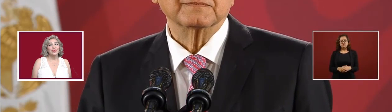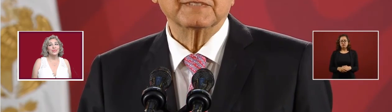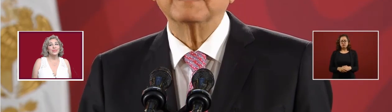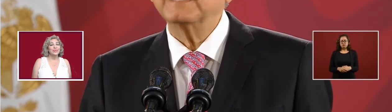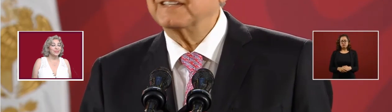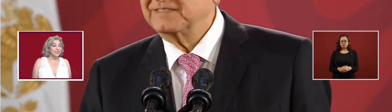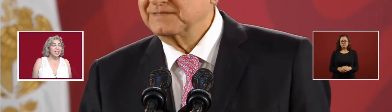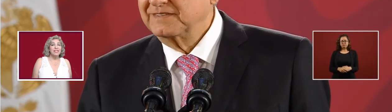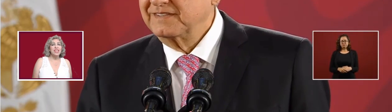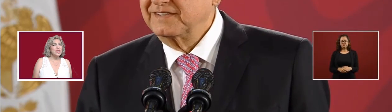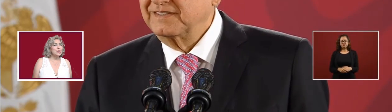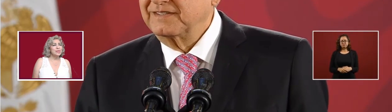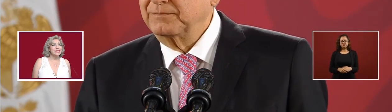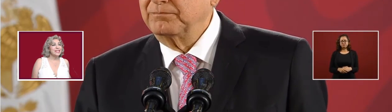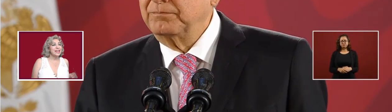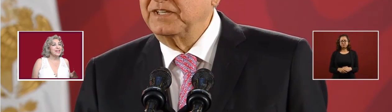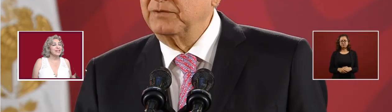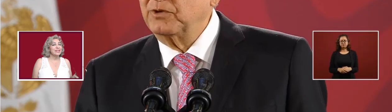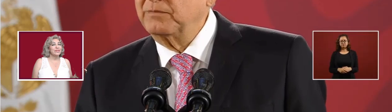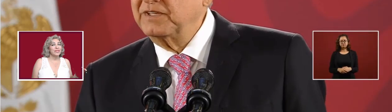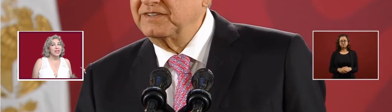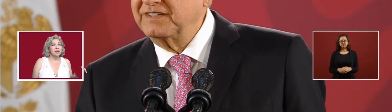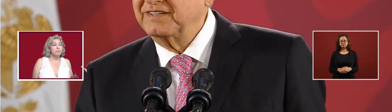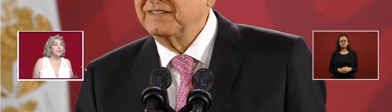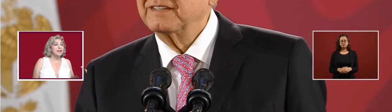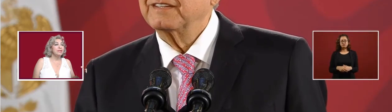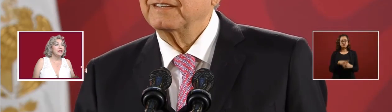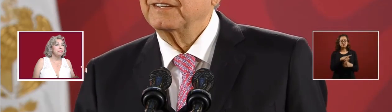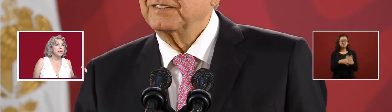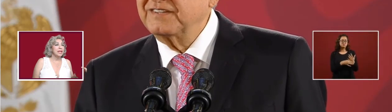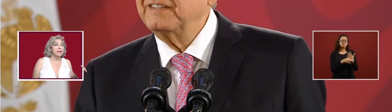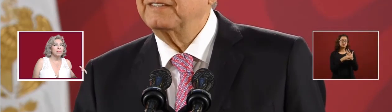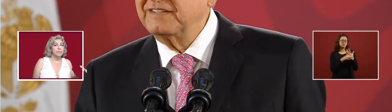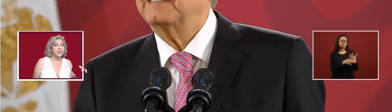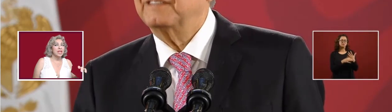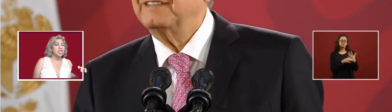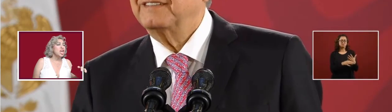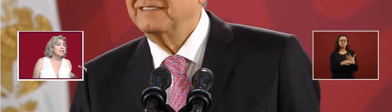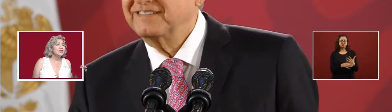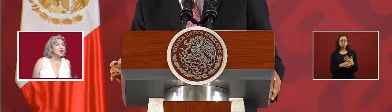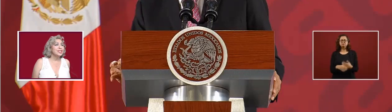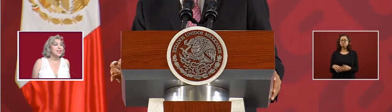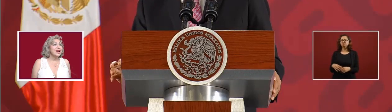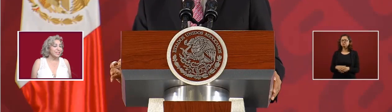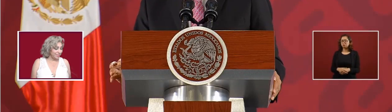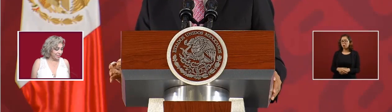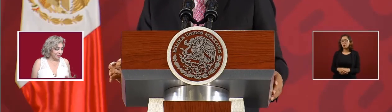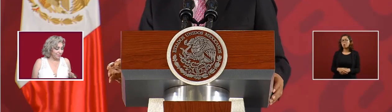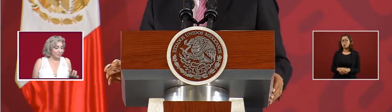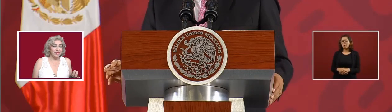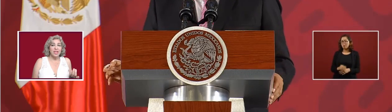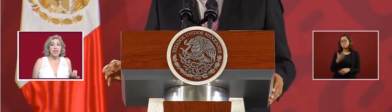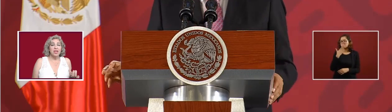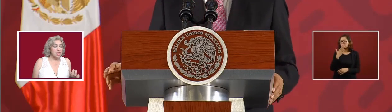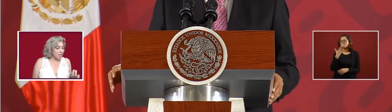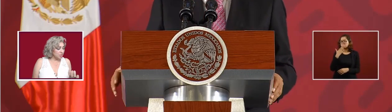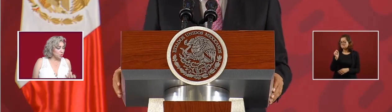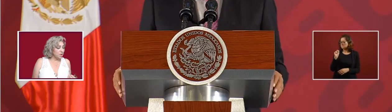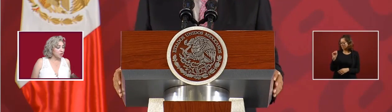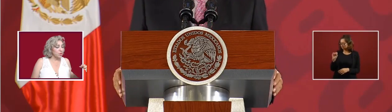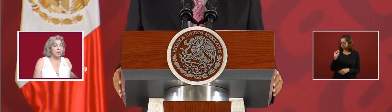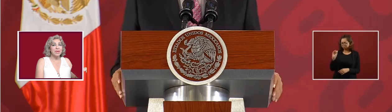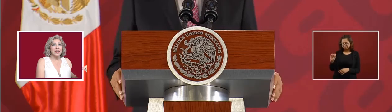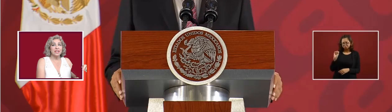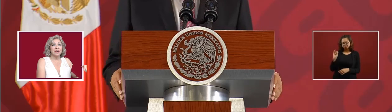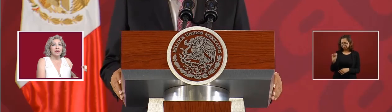they used to say benevolently, yes, yes, yes, Yes,